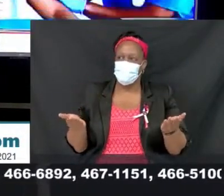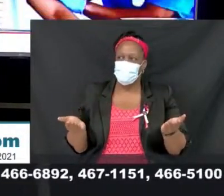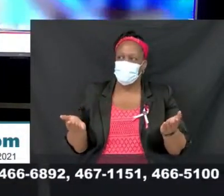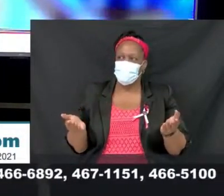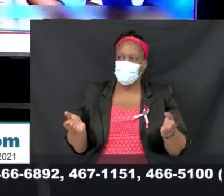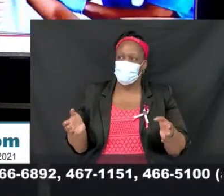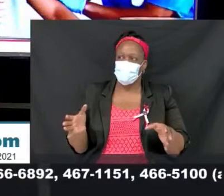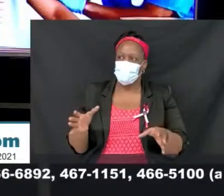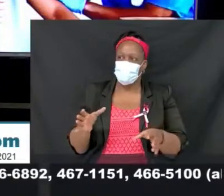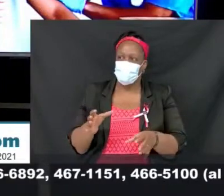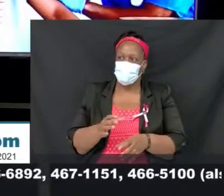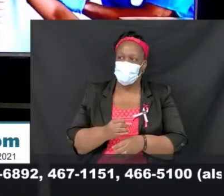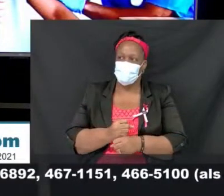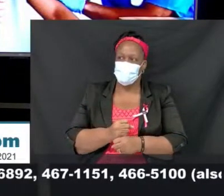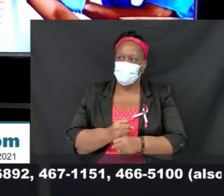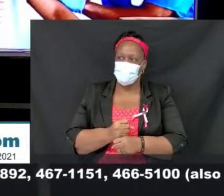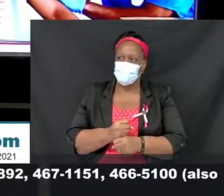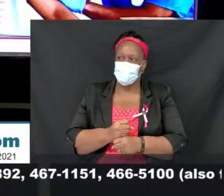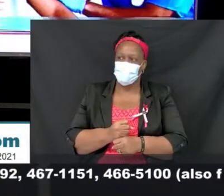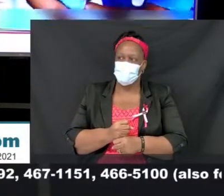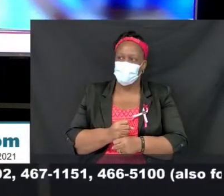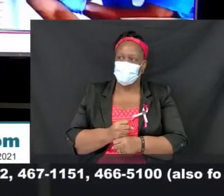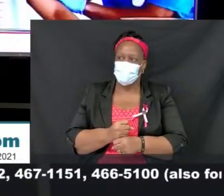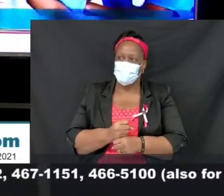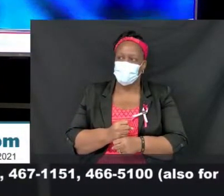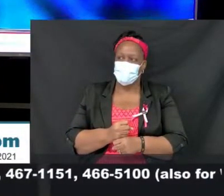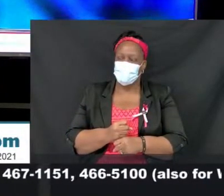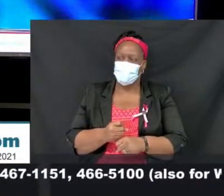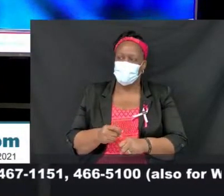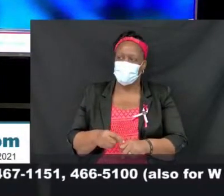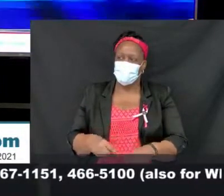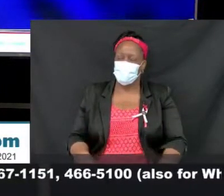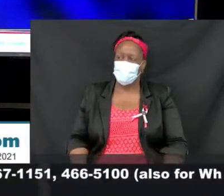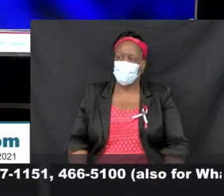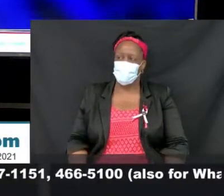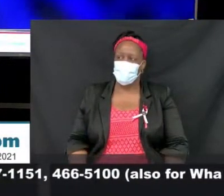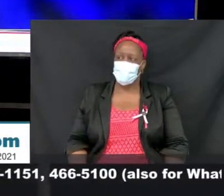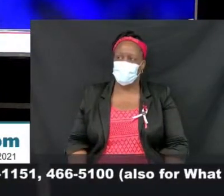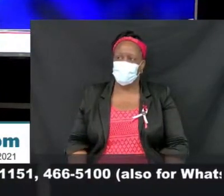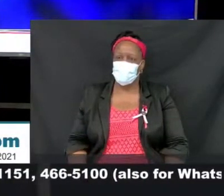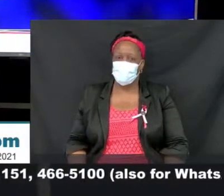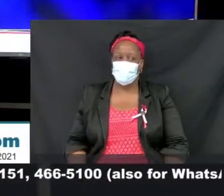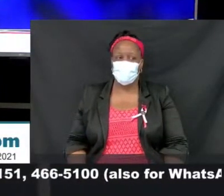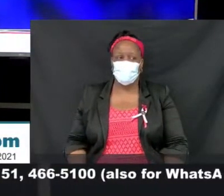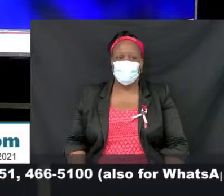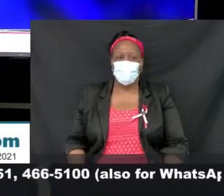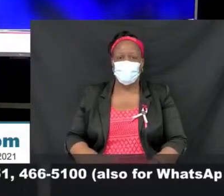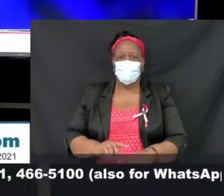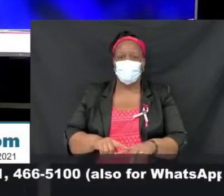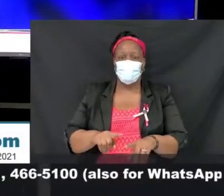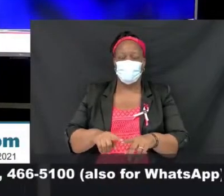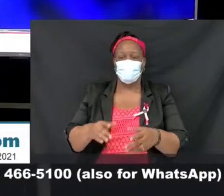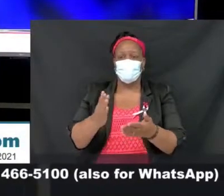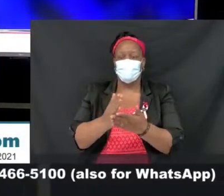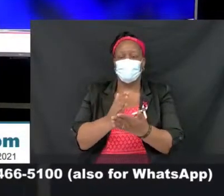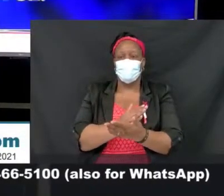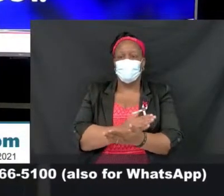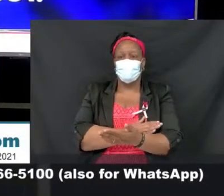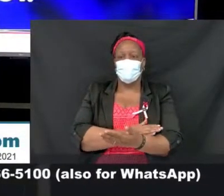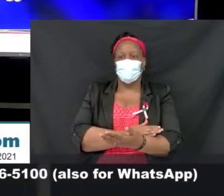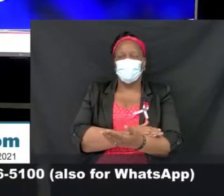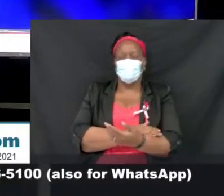to the COVAX indemnity plan when accepting COVID vaccines, and if not,